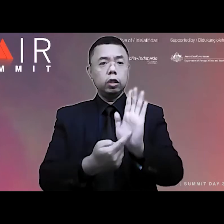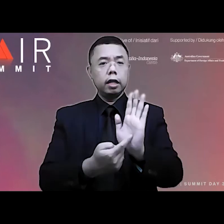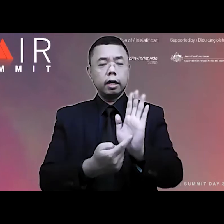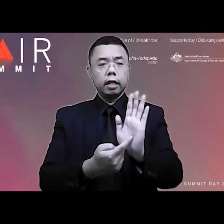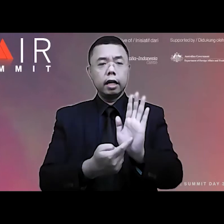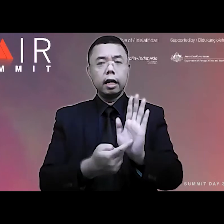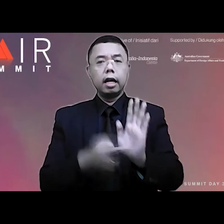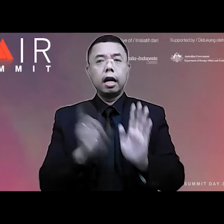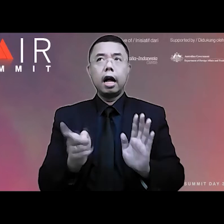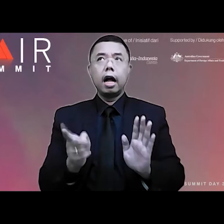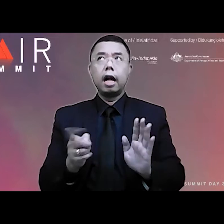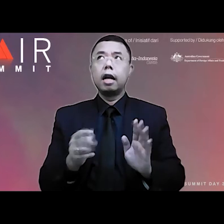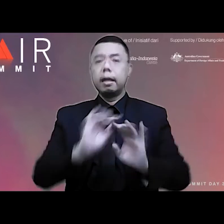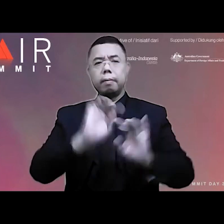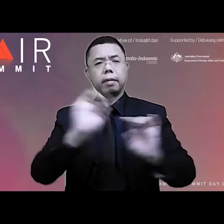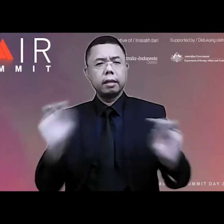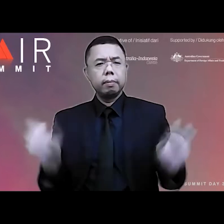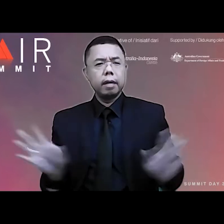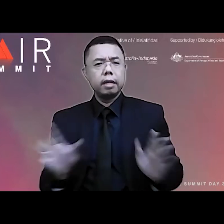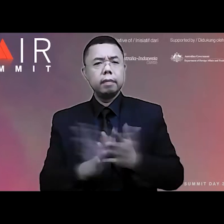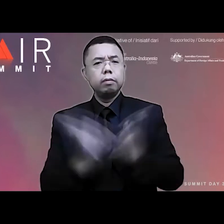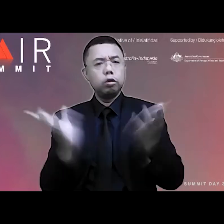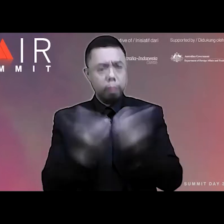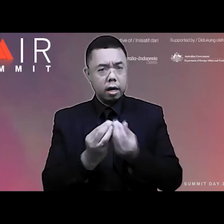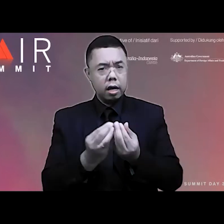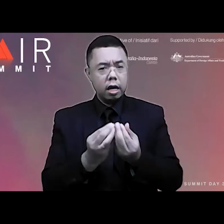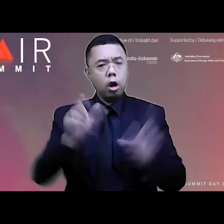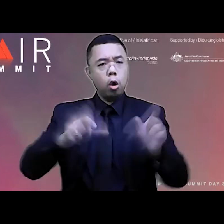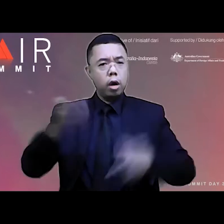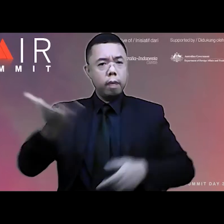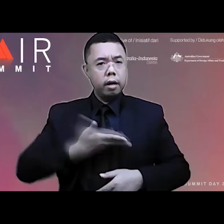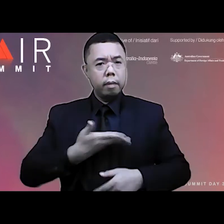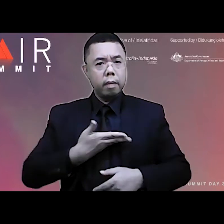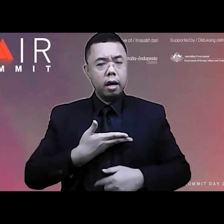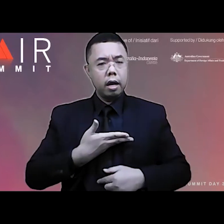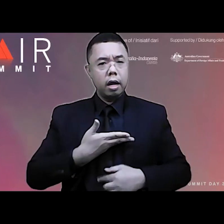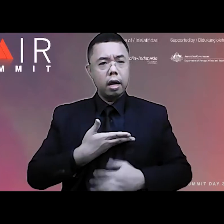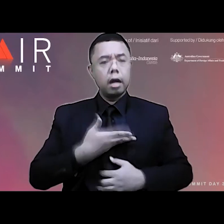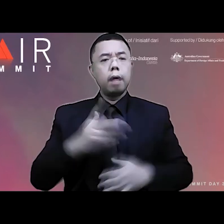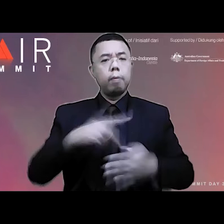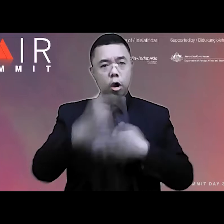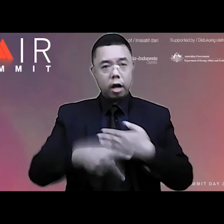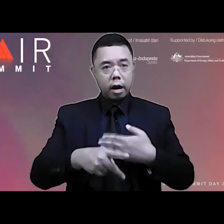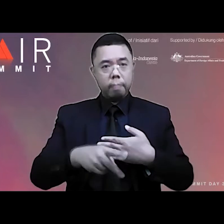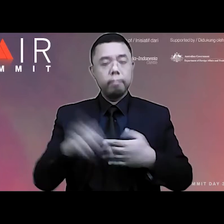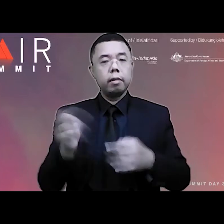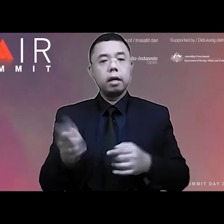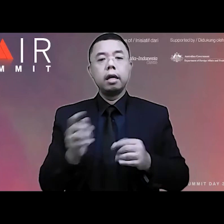unemployment beneficiary decreased from 56% to 39.8%,